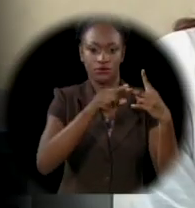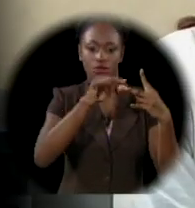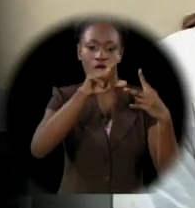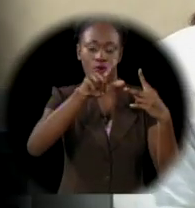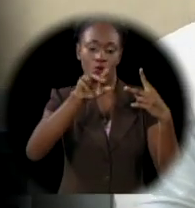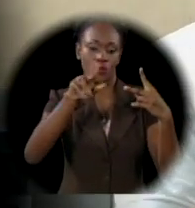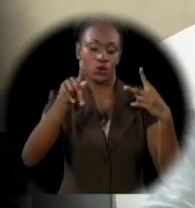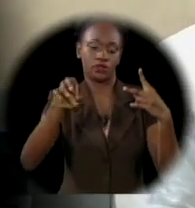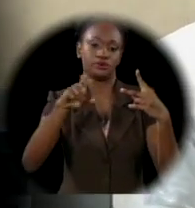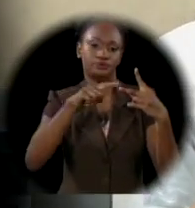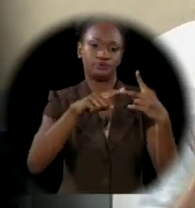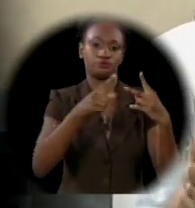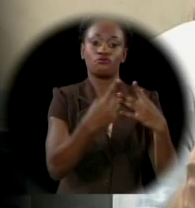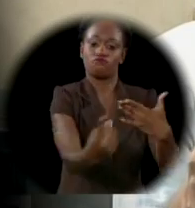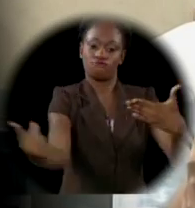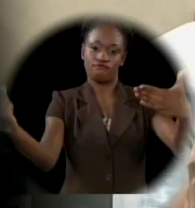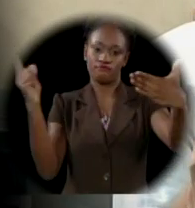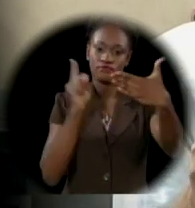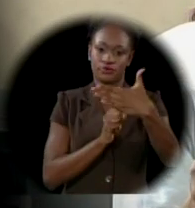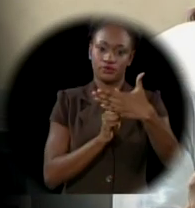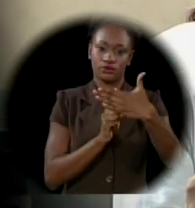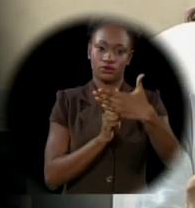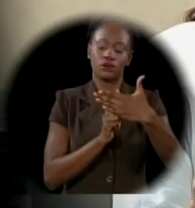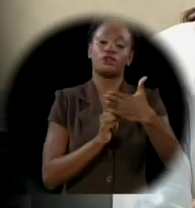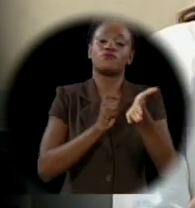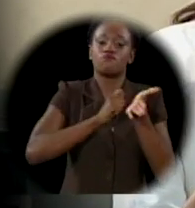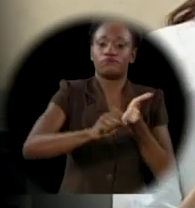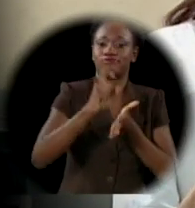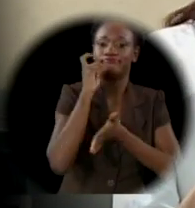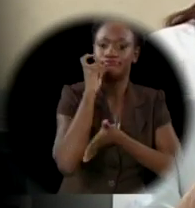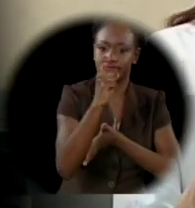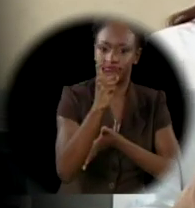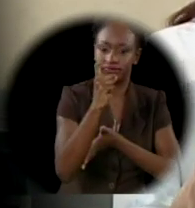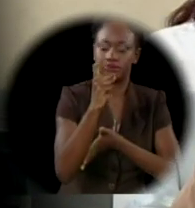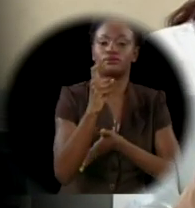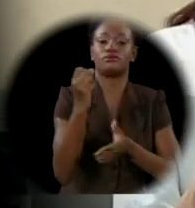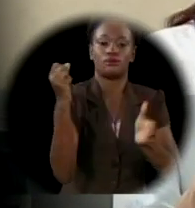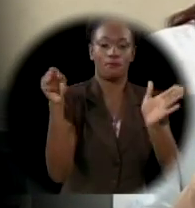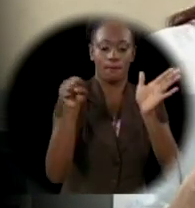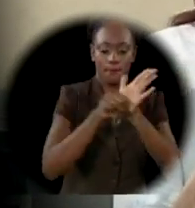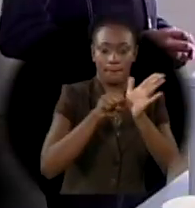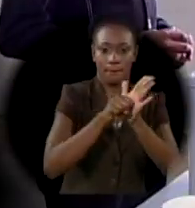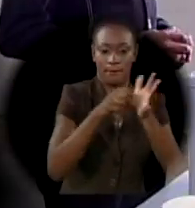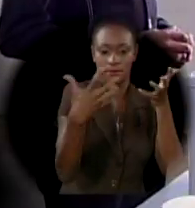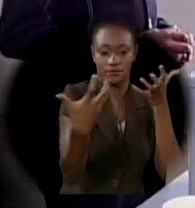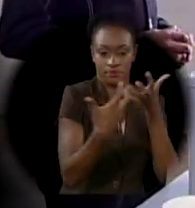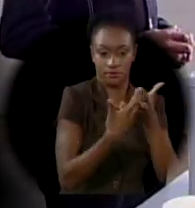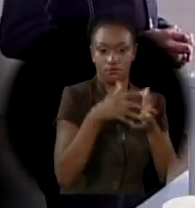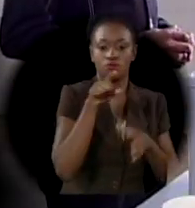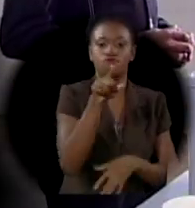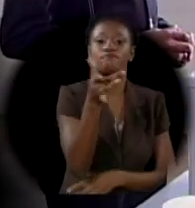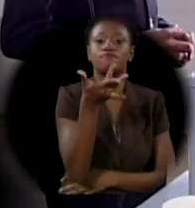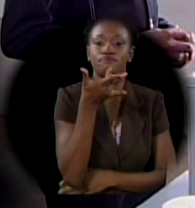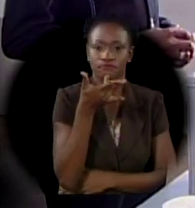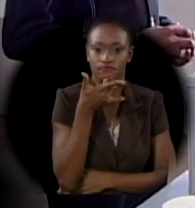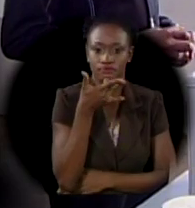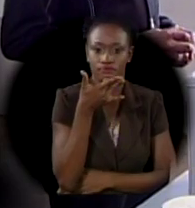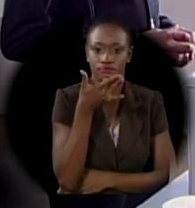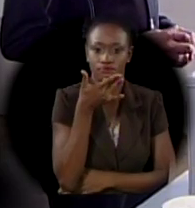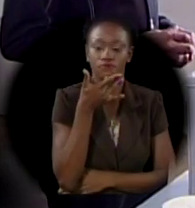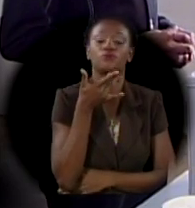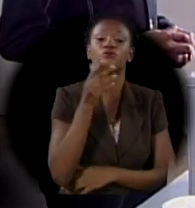booth and place your X beside the symbol for the candidate of your choice using the pencil provided.